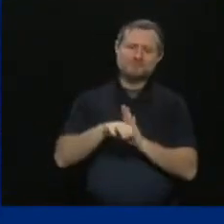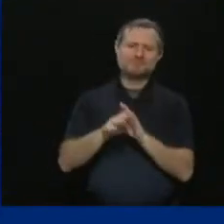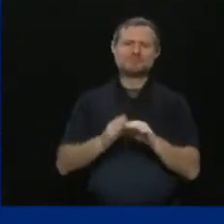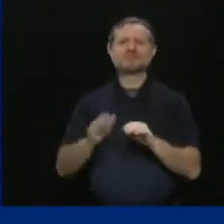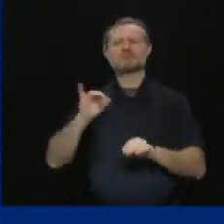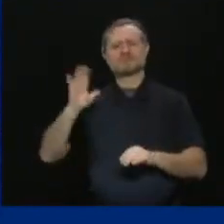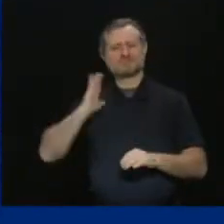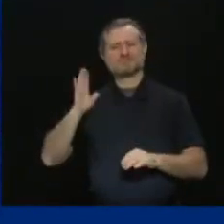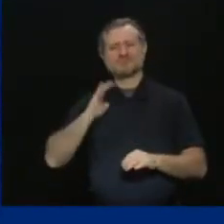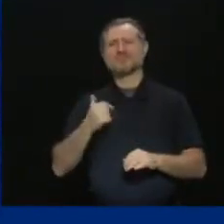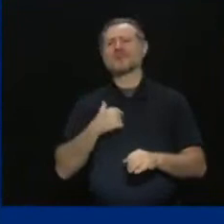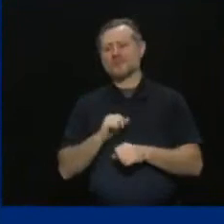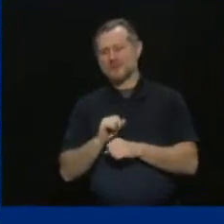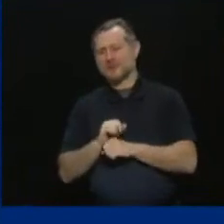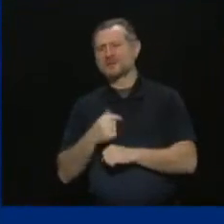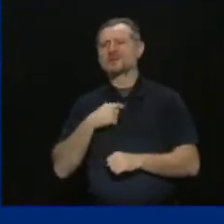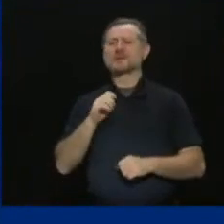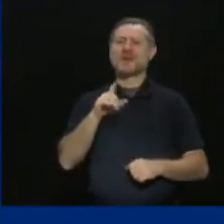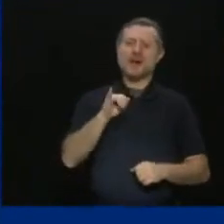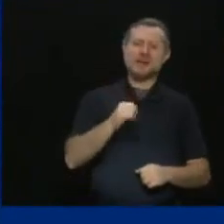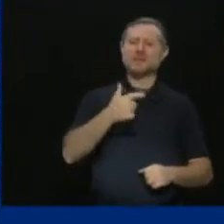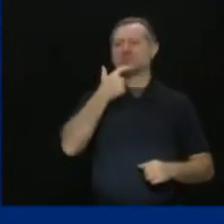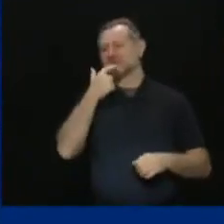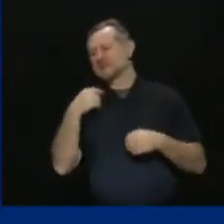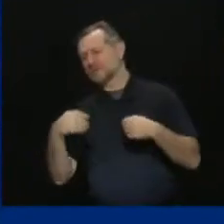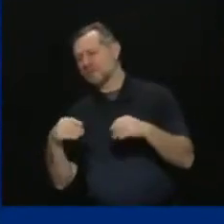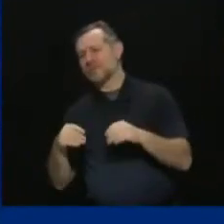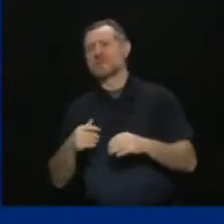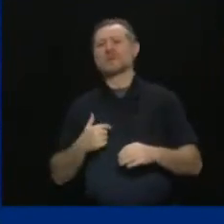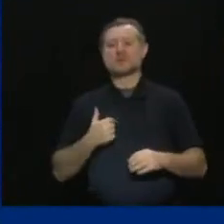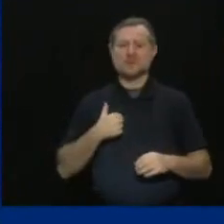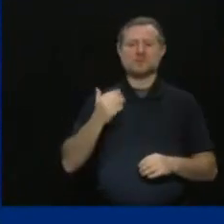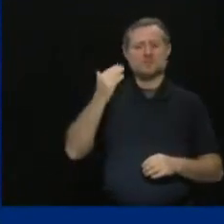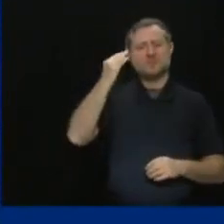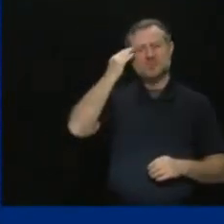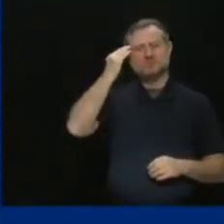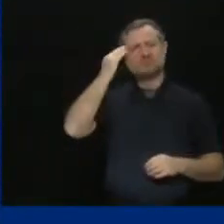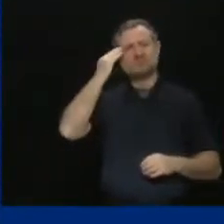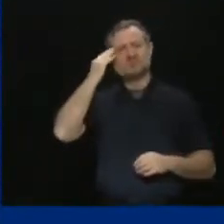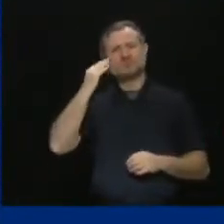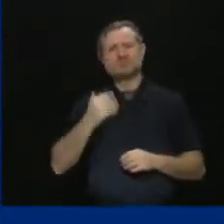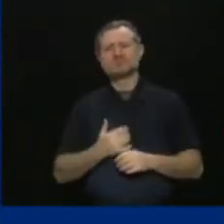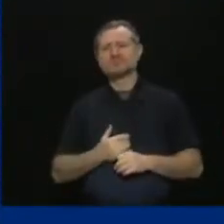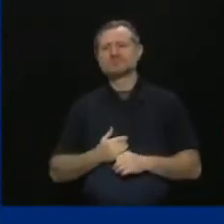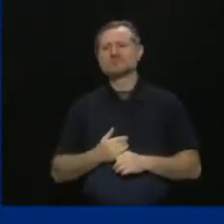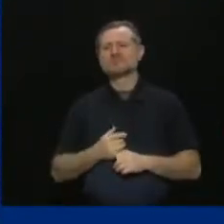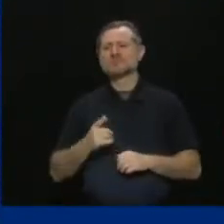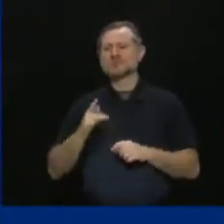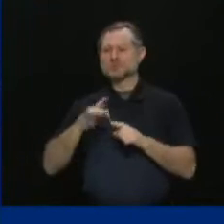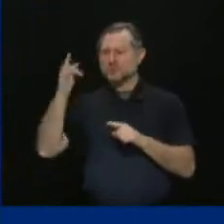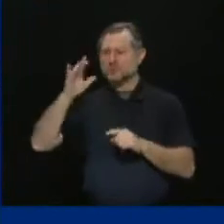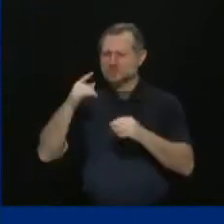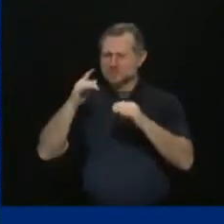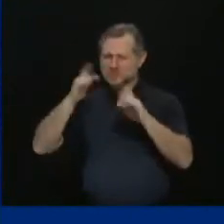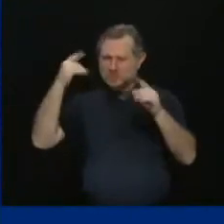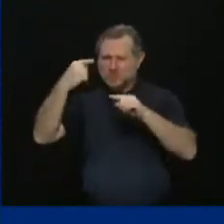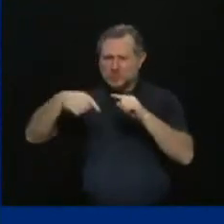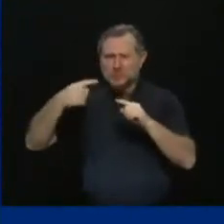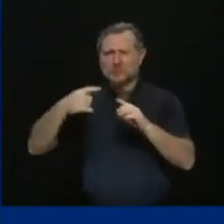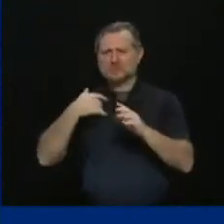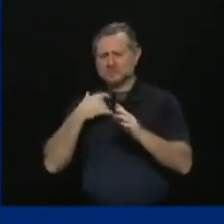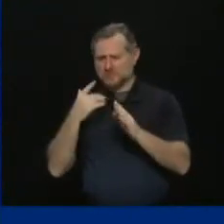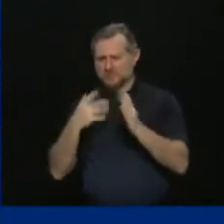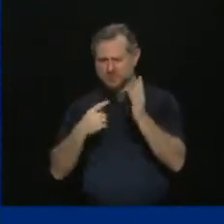at a pizzeria. And I happen to know that there's some very sharp equipment there. I actually have some scars from when I got burned on a pizzeria.